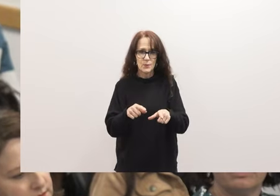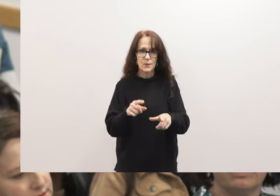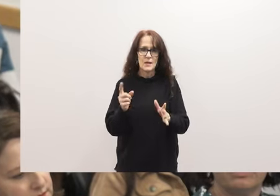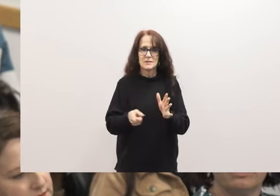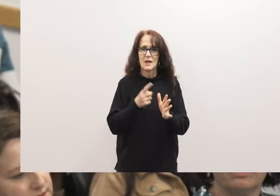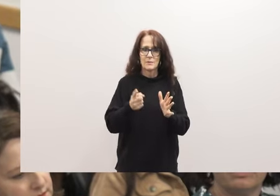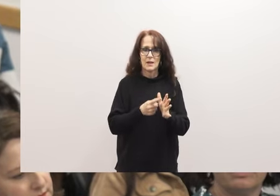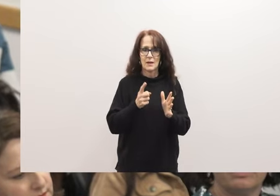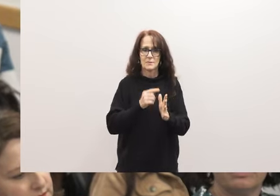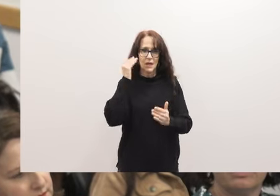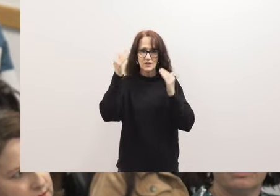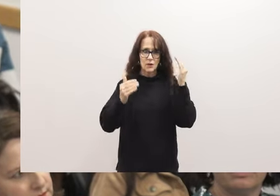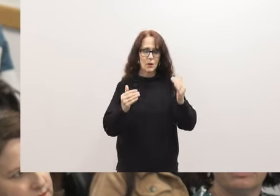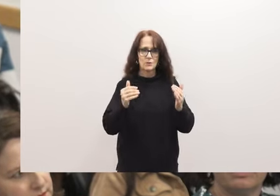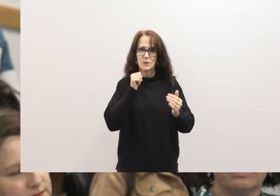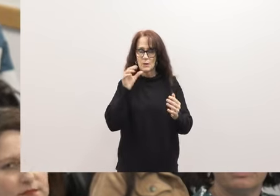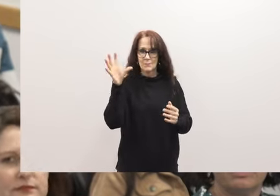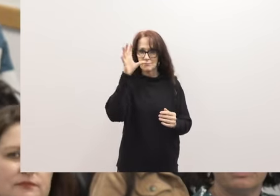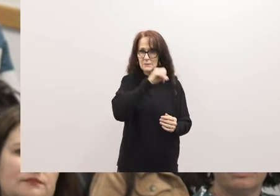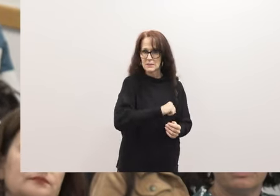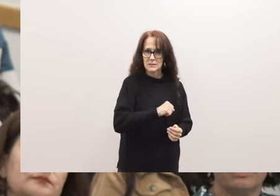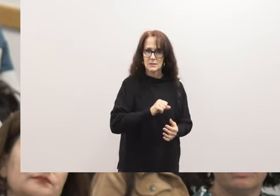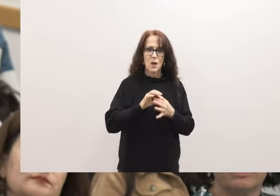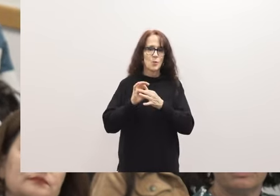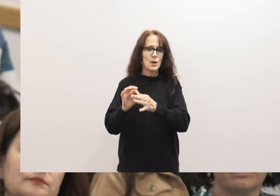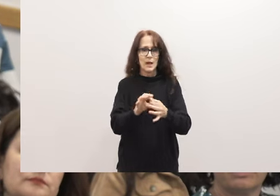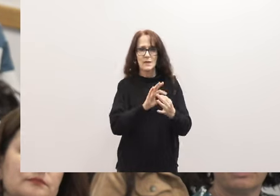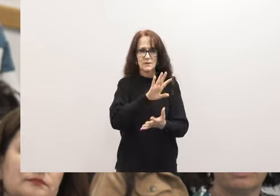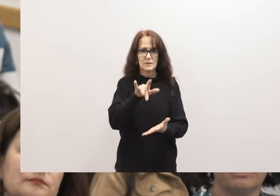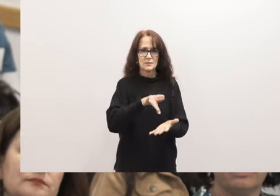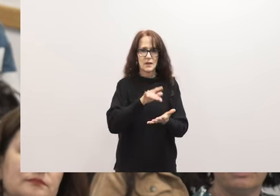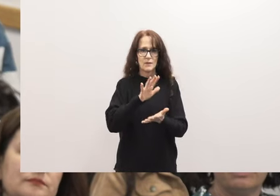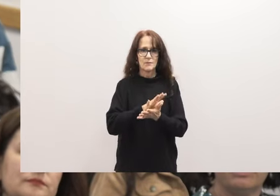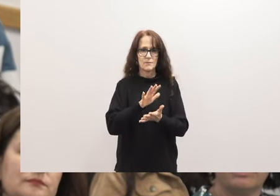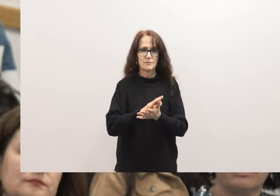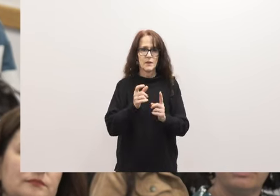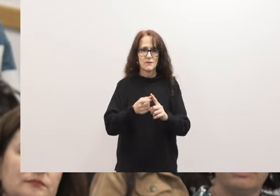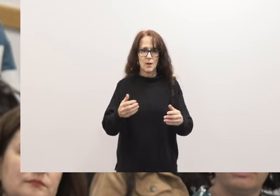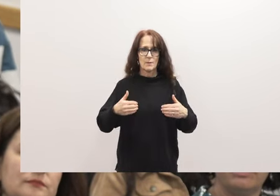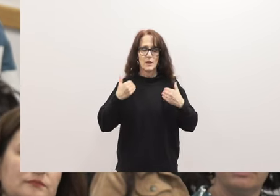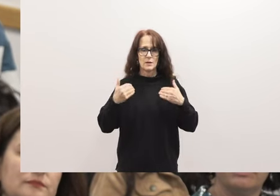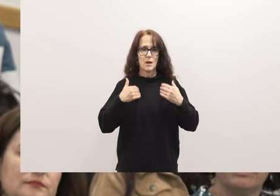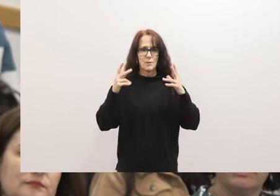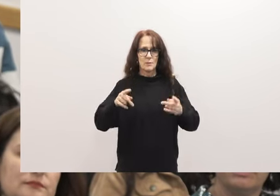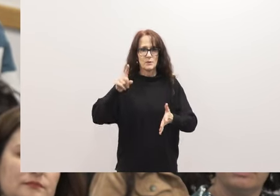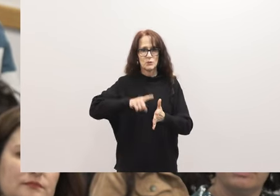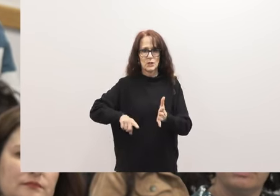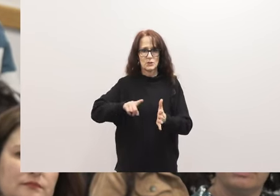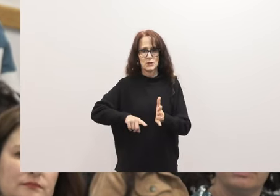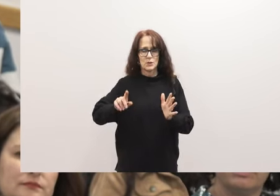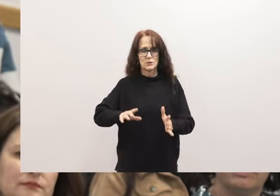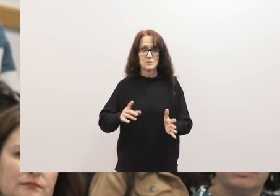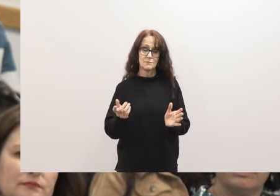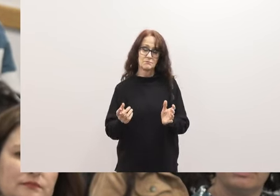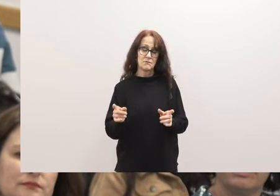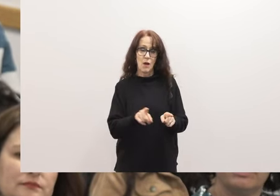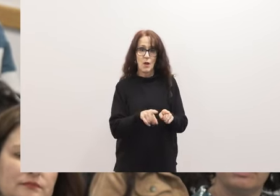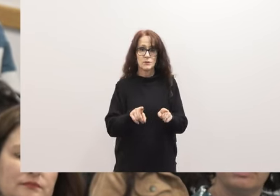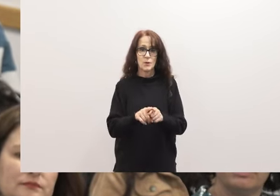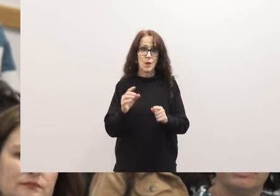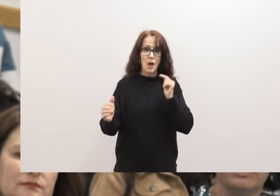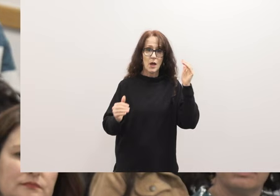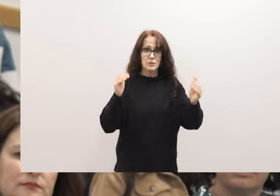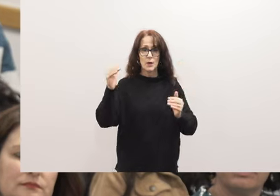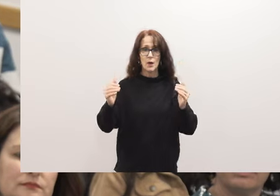we don't always think about. For example, relationship-centered schools that came from young people's research. And even sometimes adults in CFJ